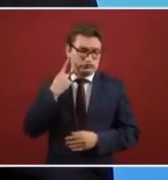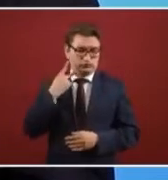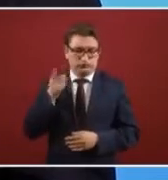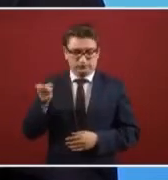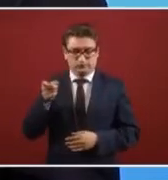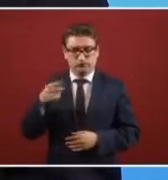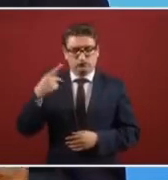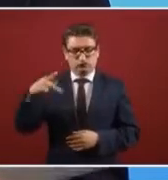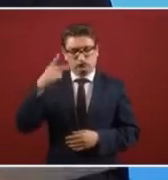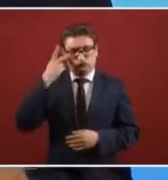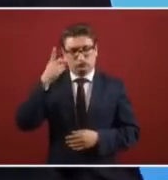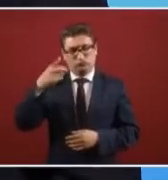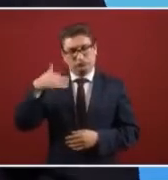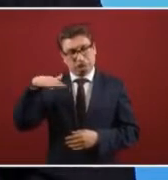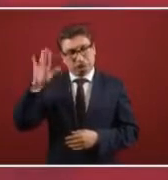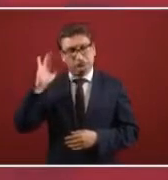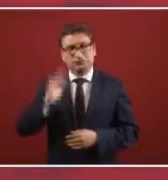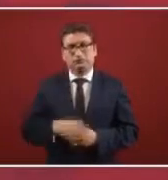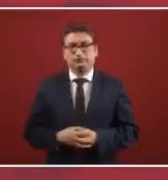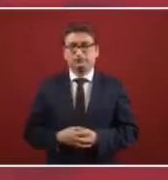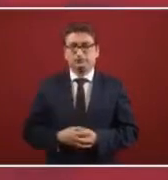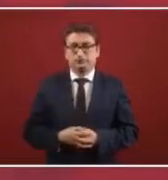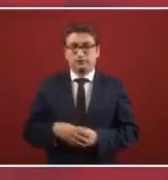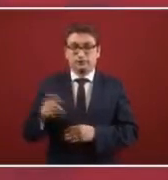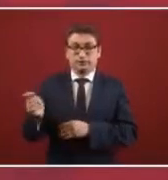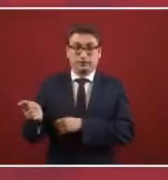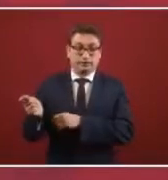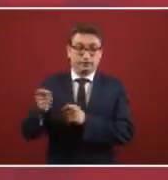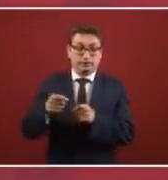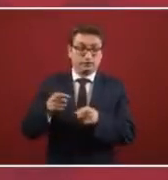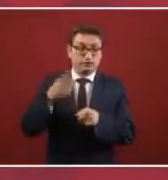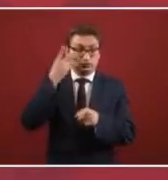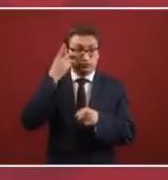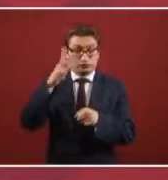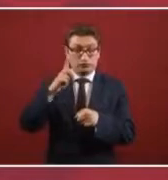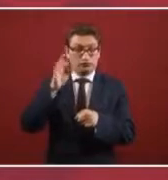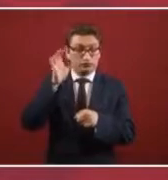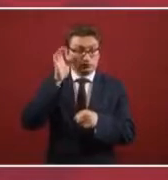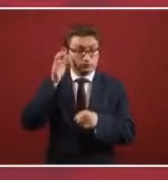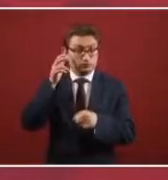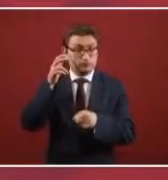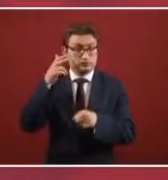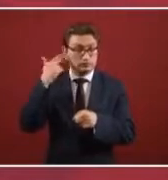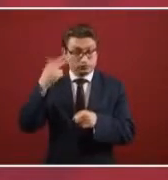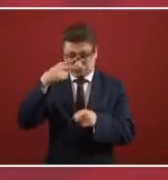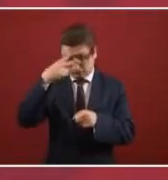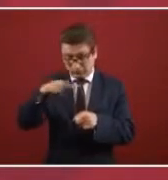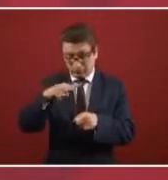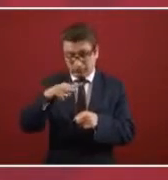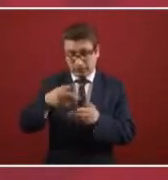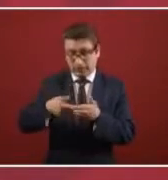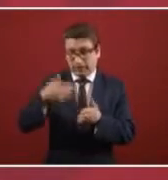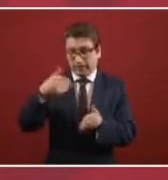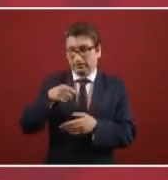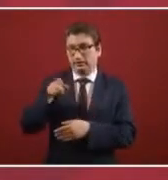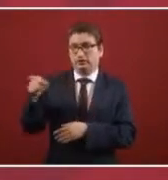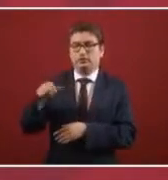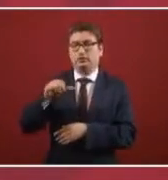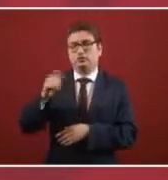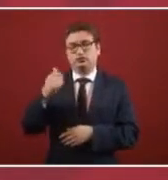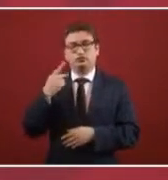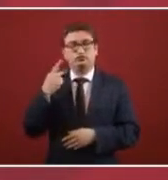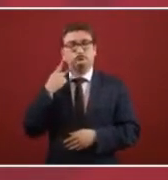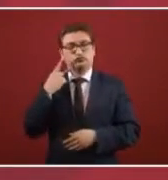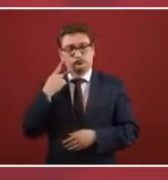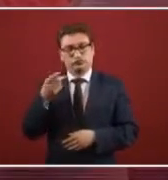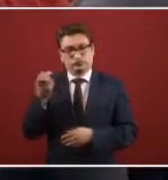information belonged to a politician antes de ser de el ciudadano, before it belonged to the mexicano, Chinese Mexican.